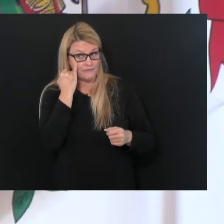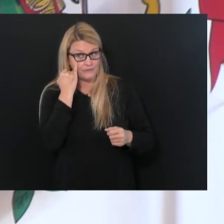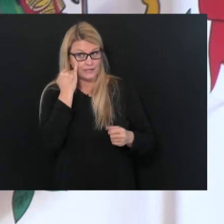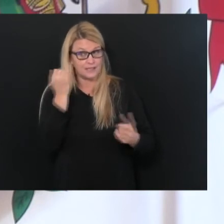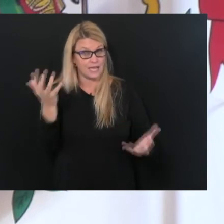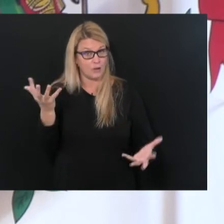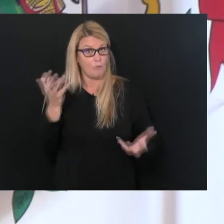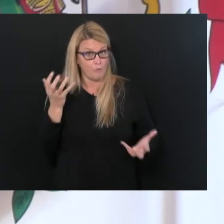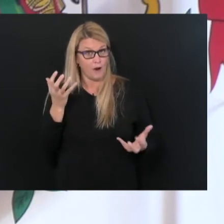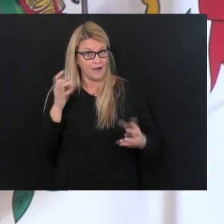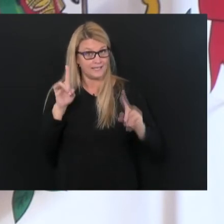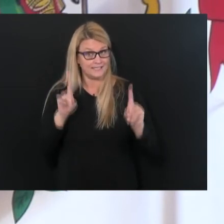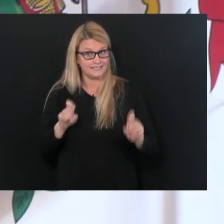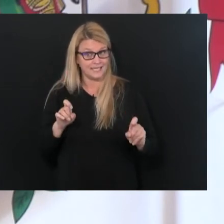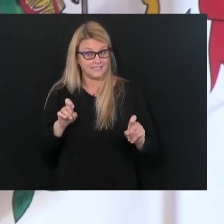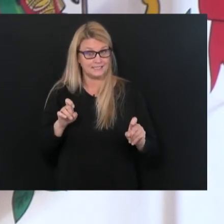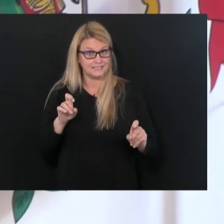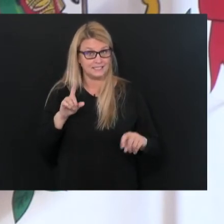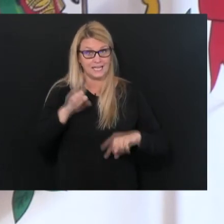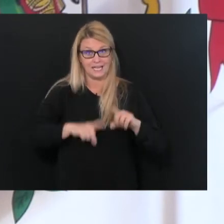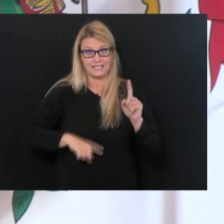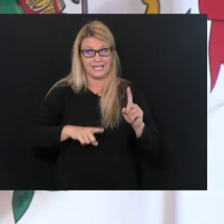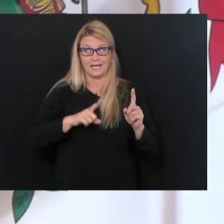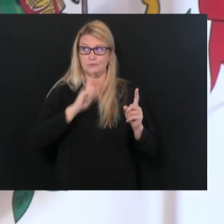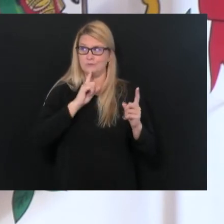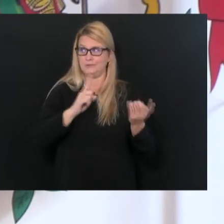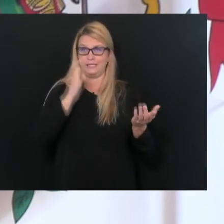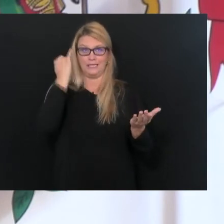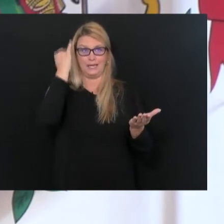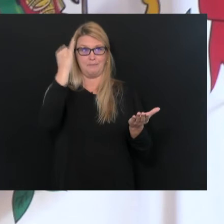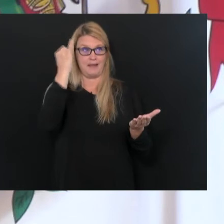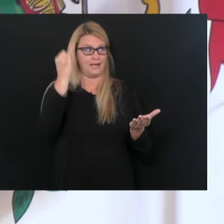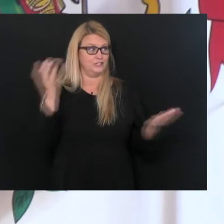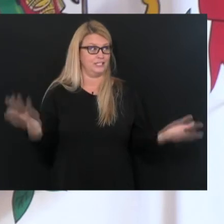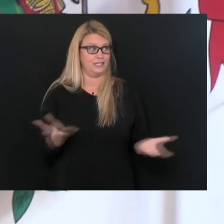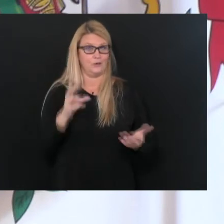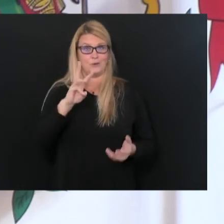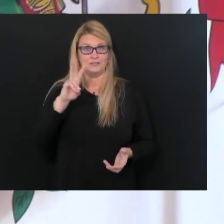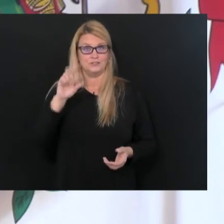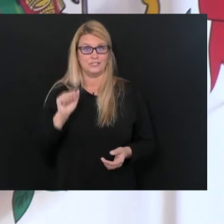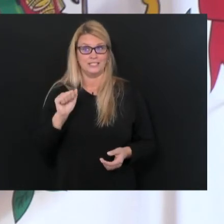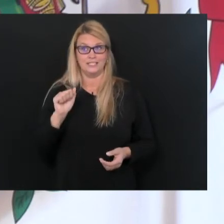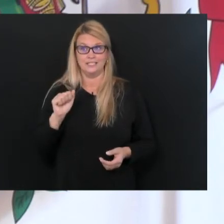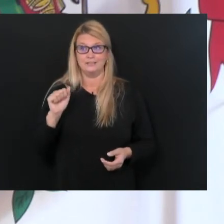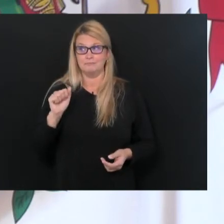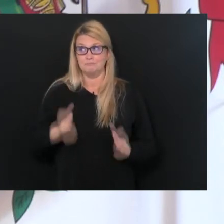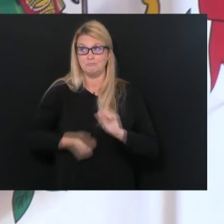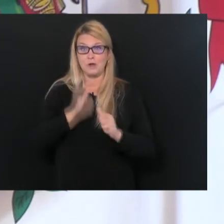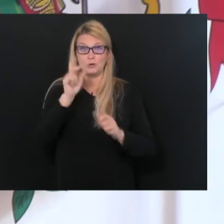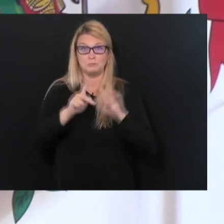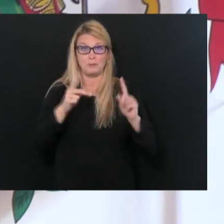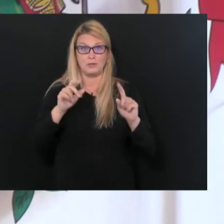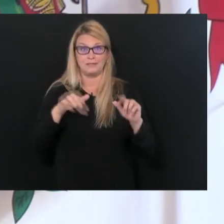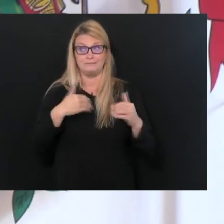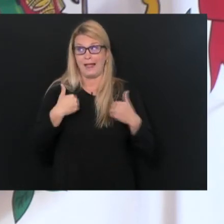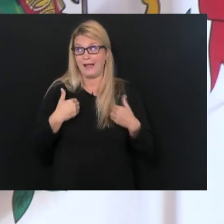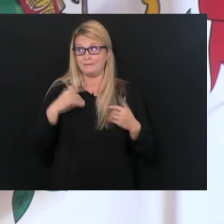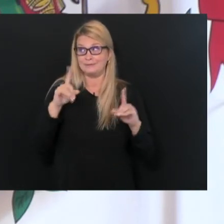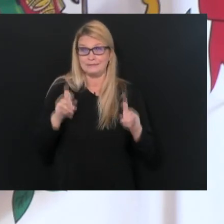wanting to get a test, I can't imagine that anybody that's in the state of West Virginia today that's wanting to get a test can't get a test. And